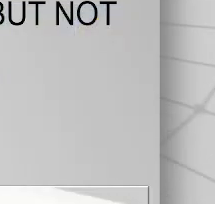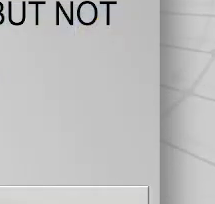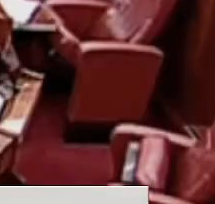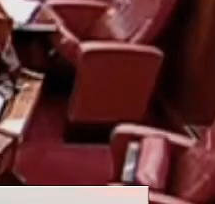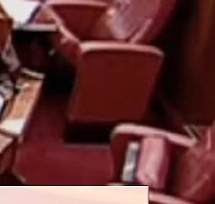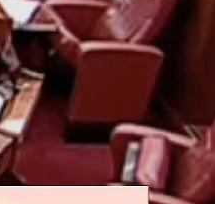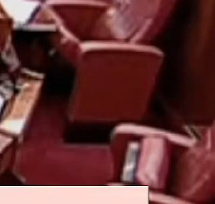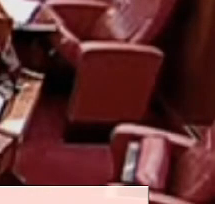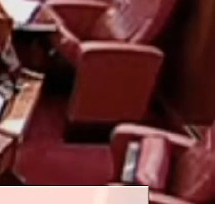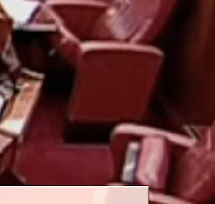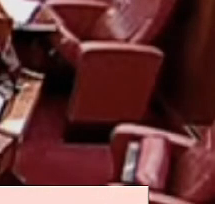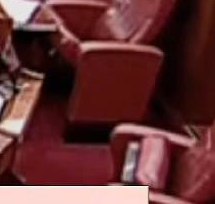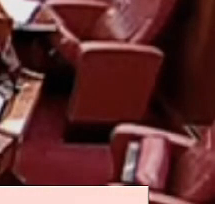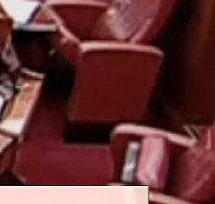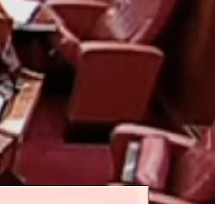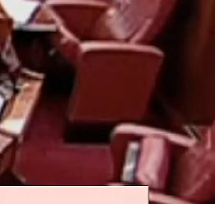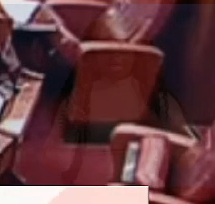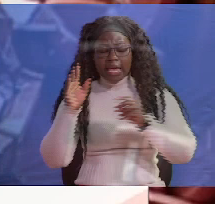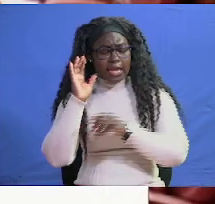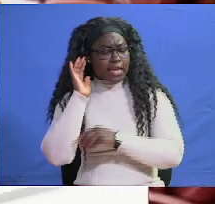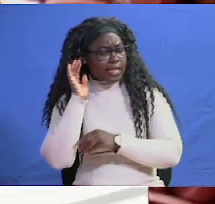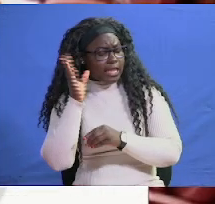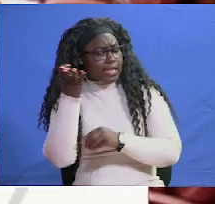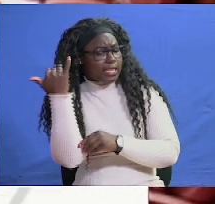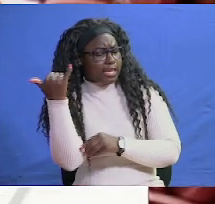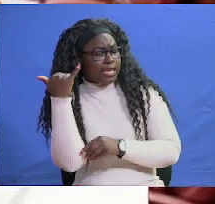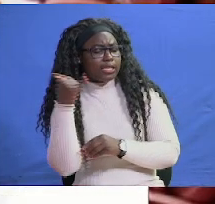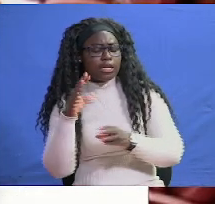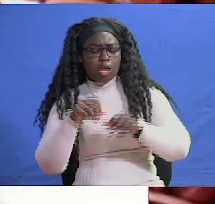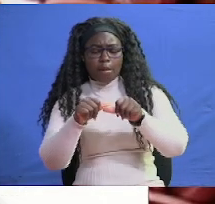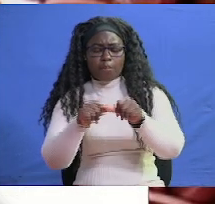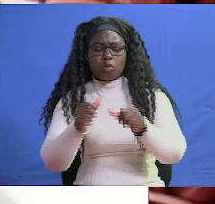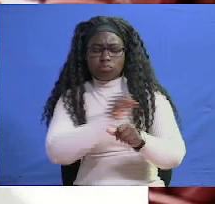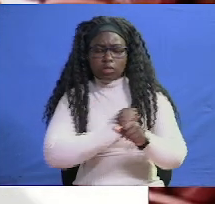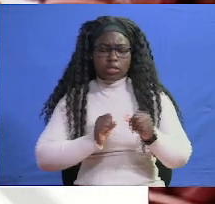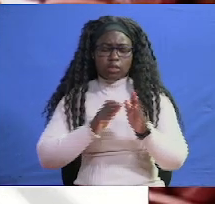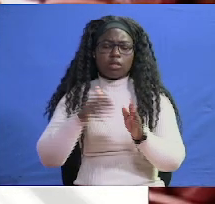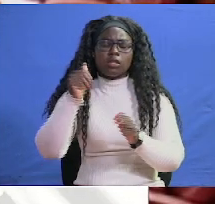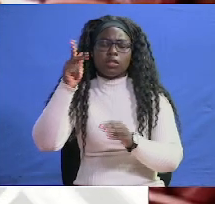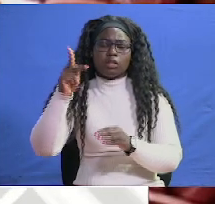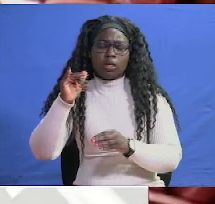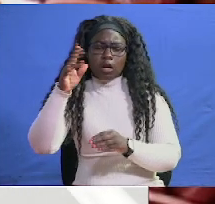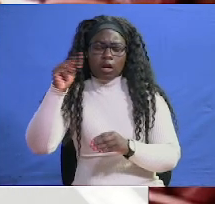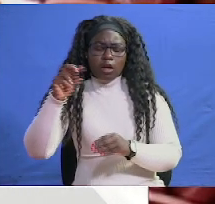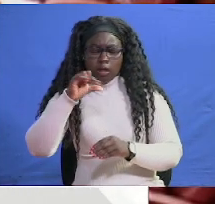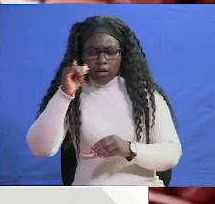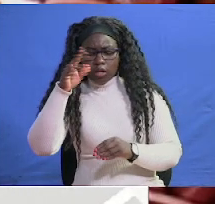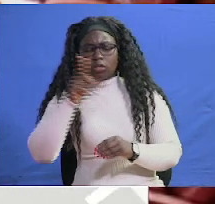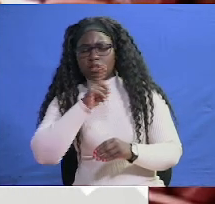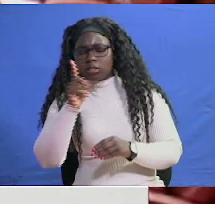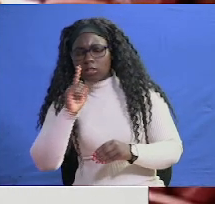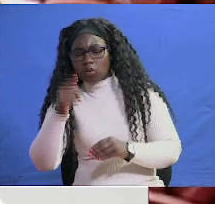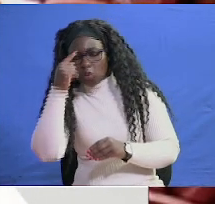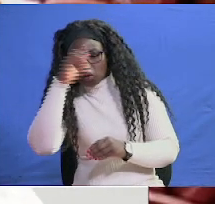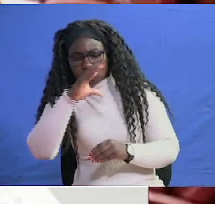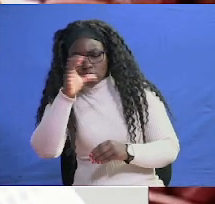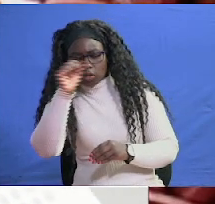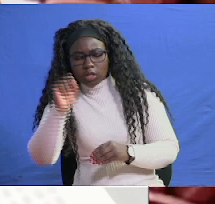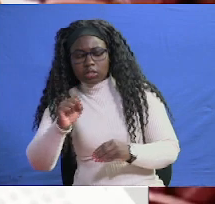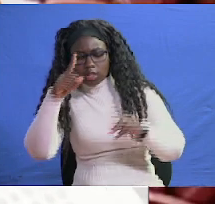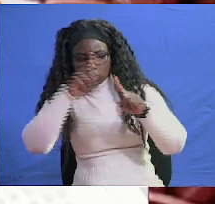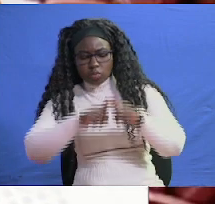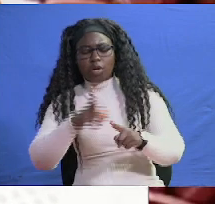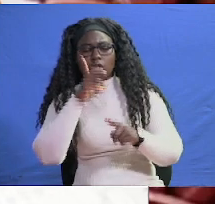impeachment." In yesterday's proceedings, Senate Speaker Amason Kingi issued a warning to the CS regarding his remarks about